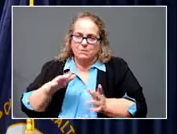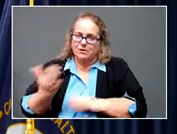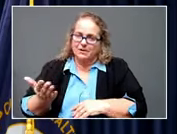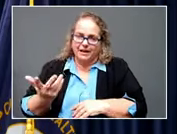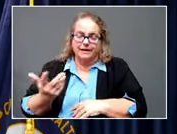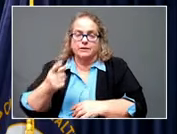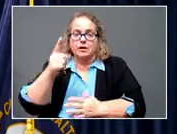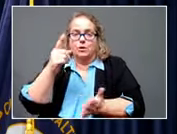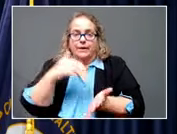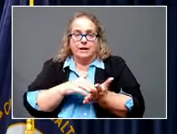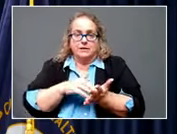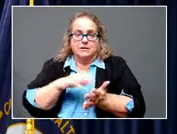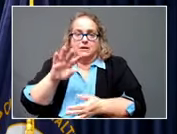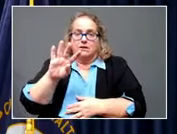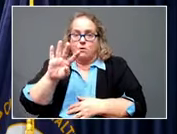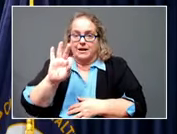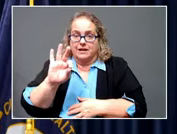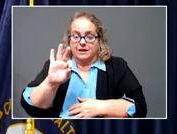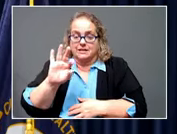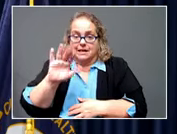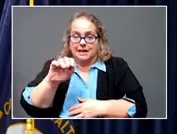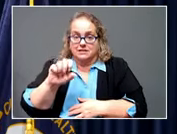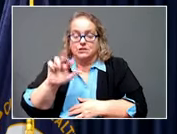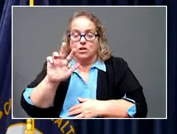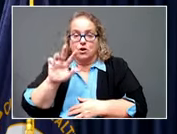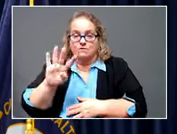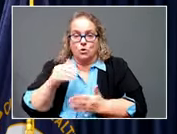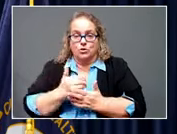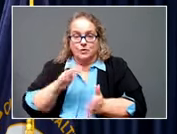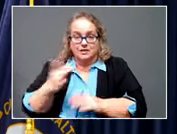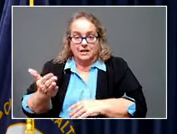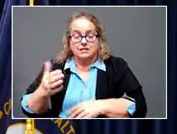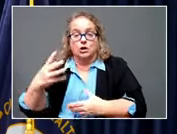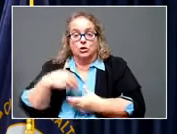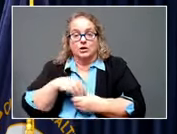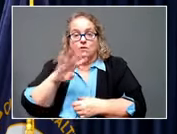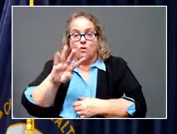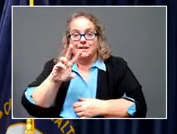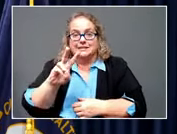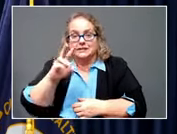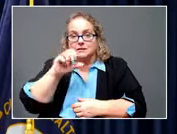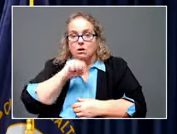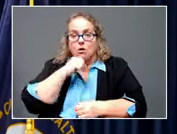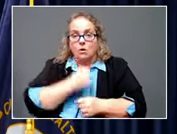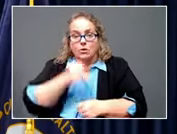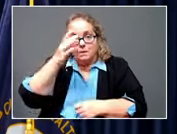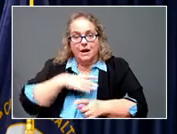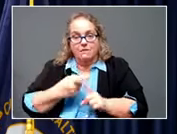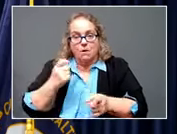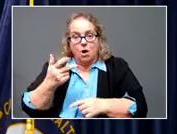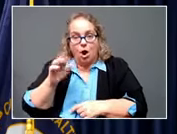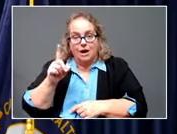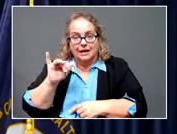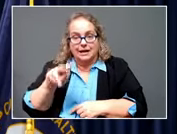1,946 cases, 34 new deaths, including a 46-year-old man from Hardin County. Again, primarily Delta is